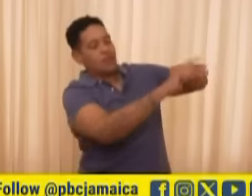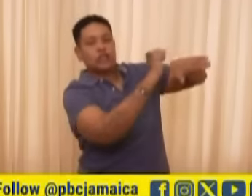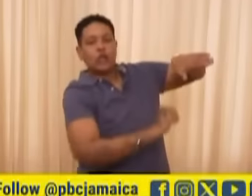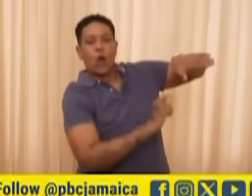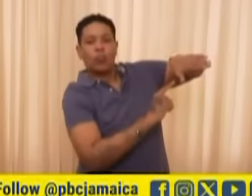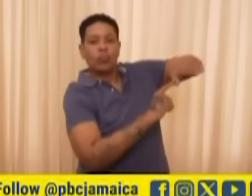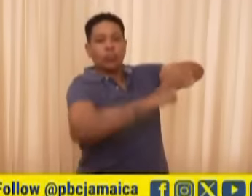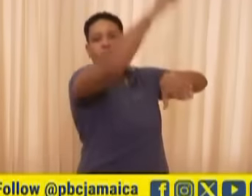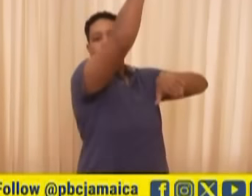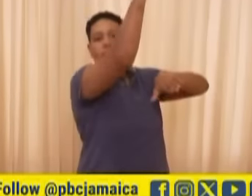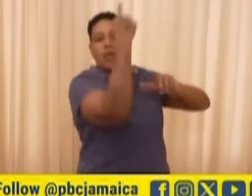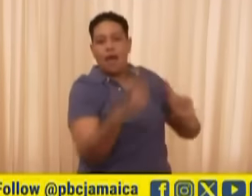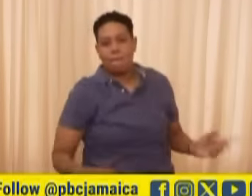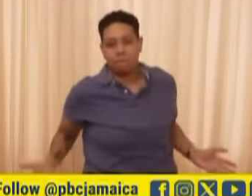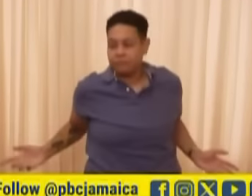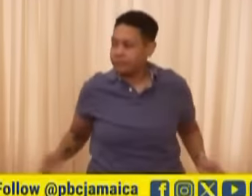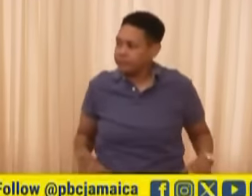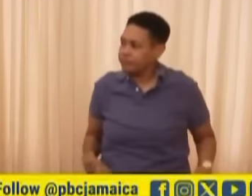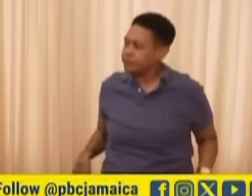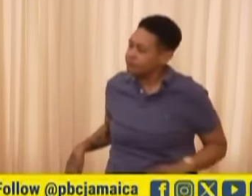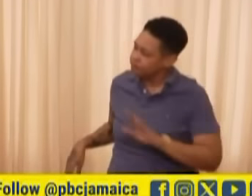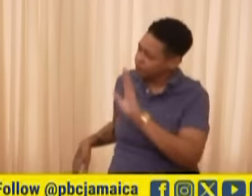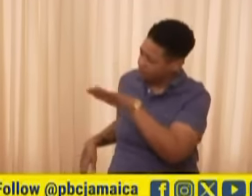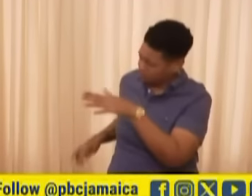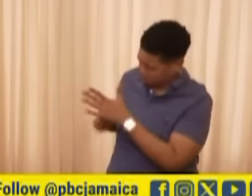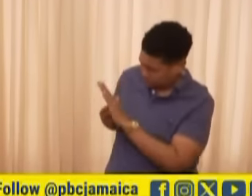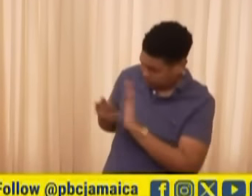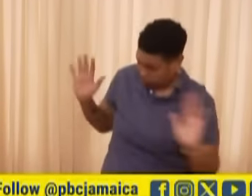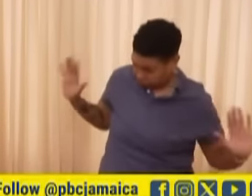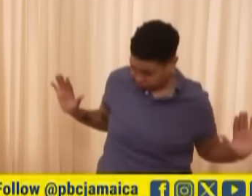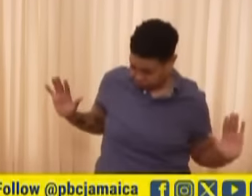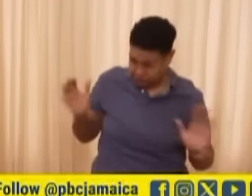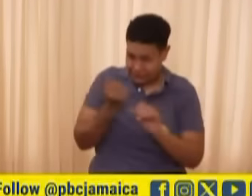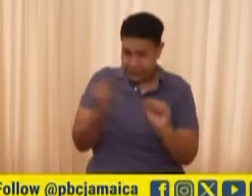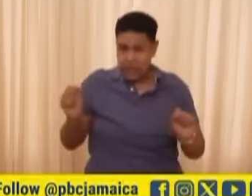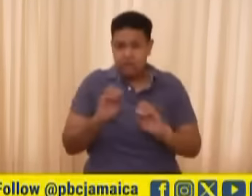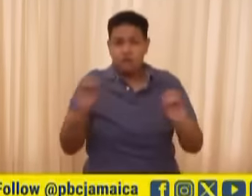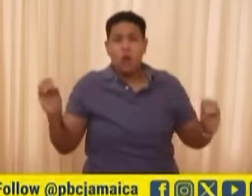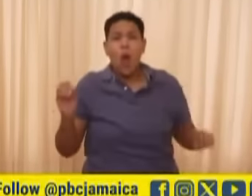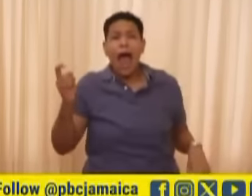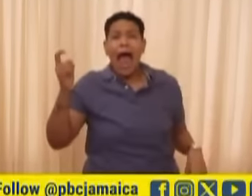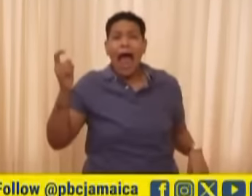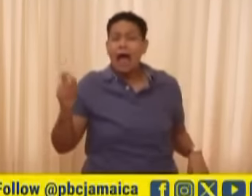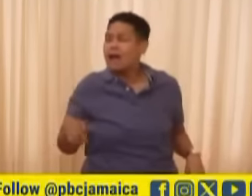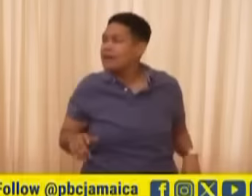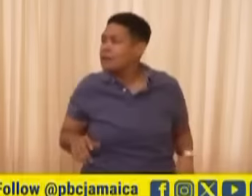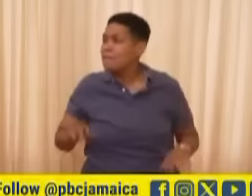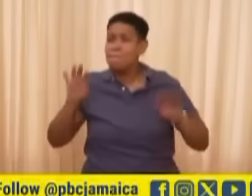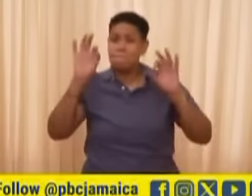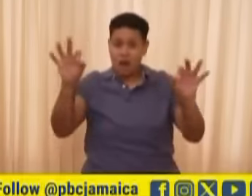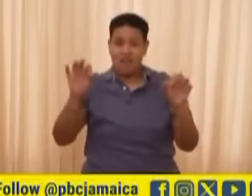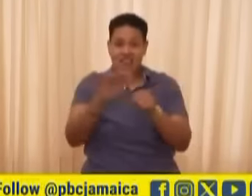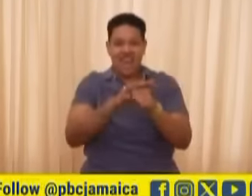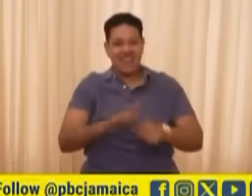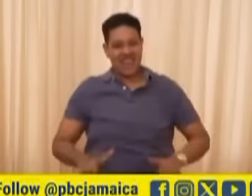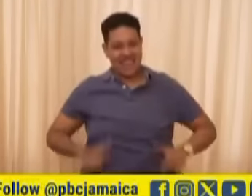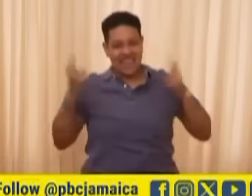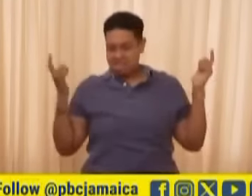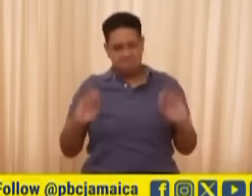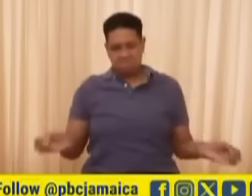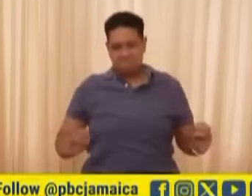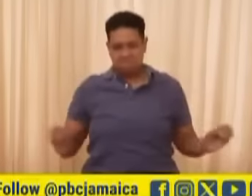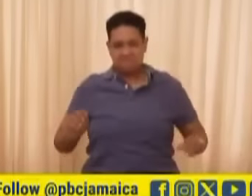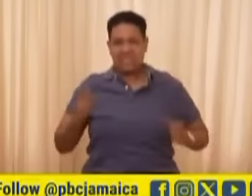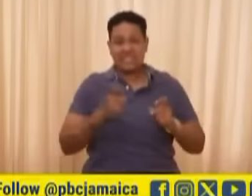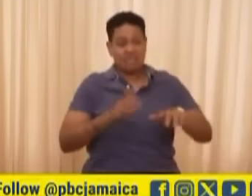south. Right, So go is ahead. it safe to then say that there's no quote-unquote ideal area to be in, given the fact that